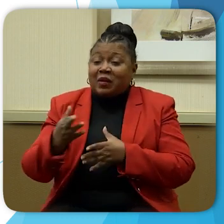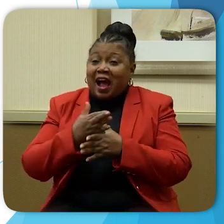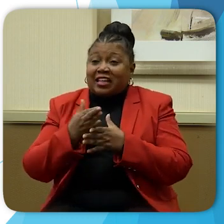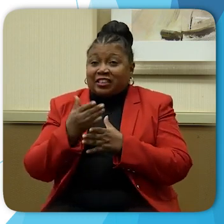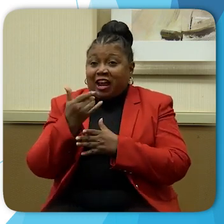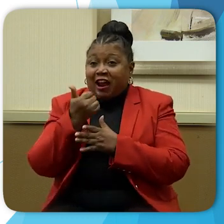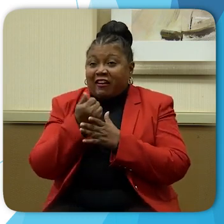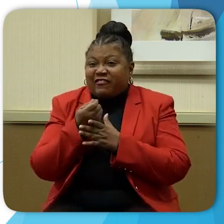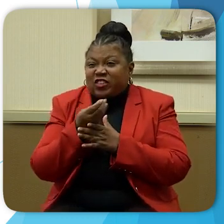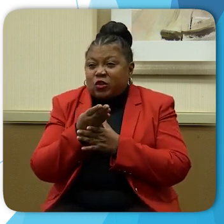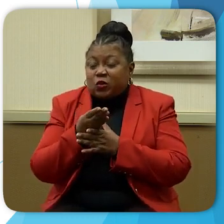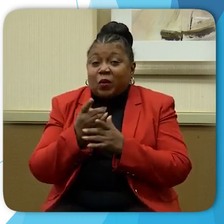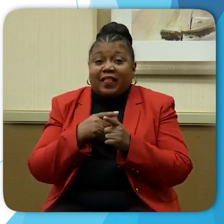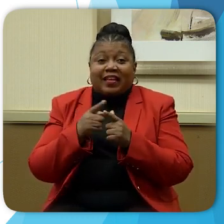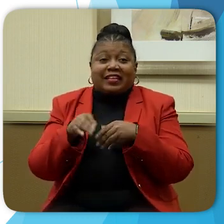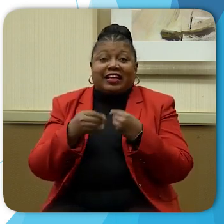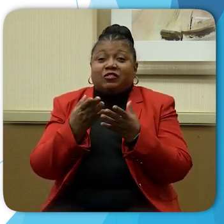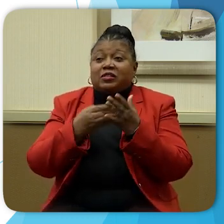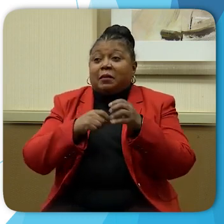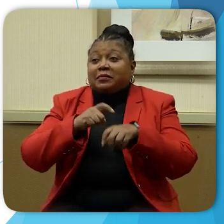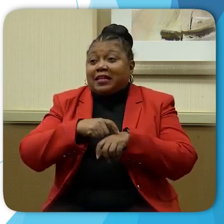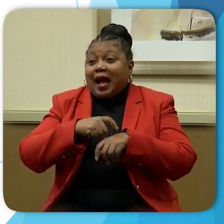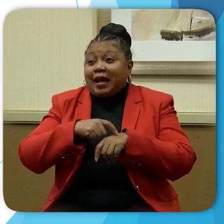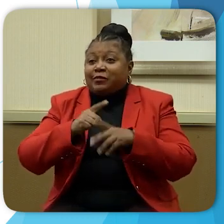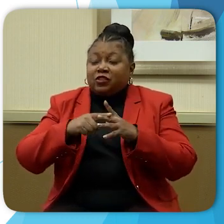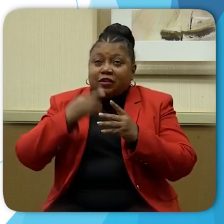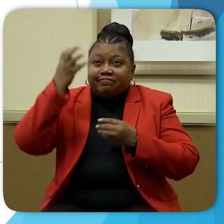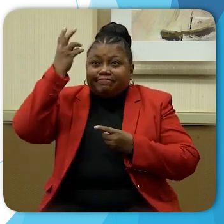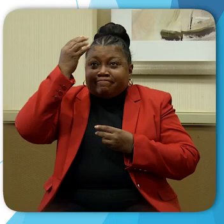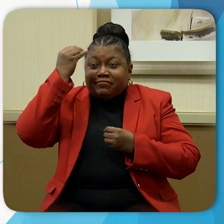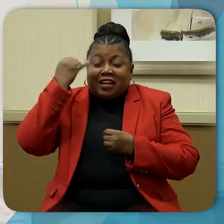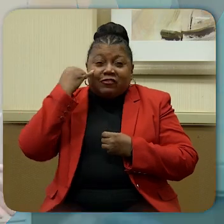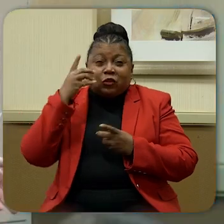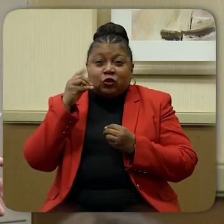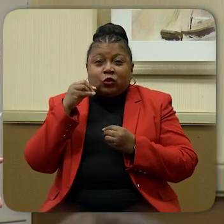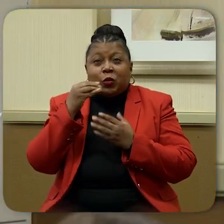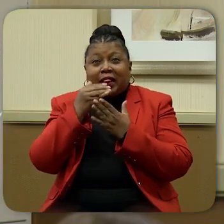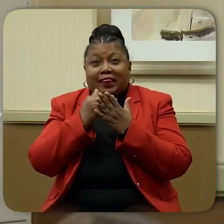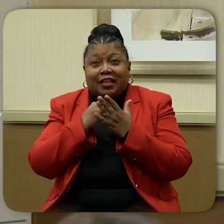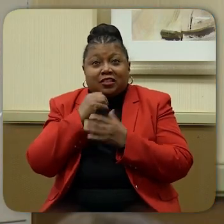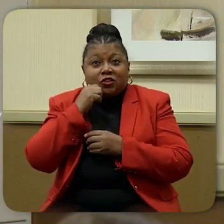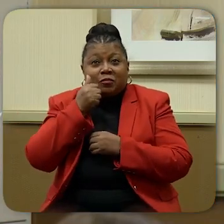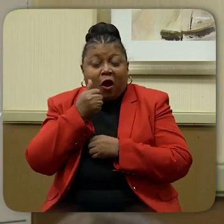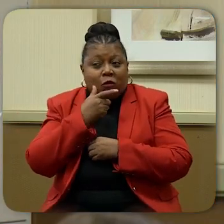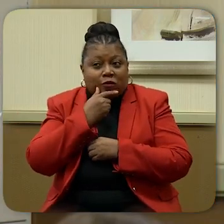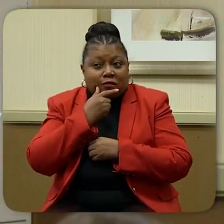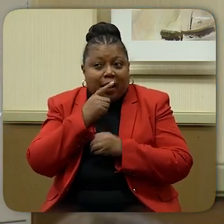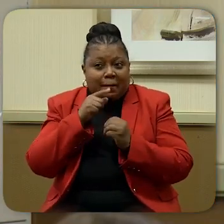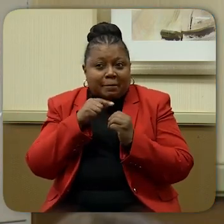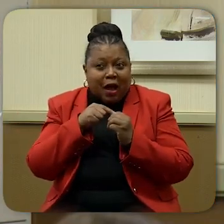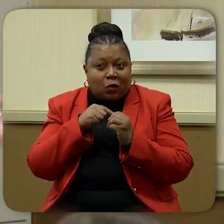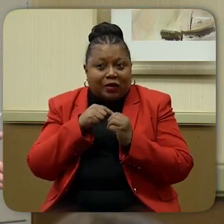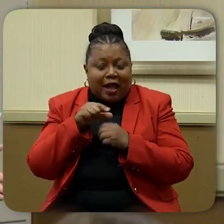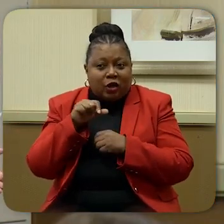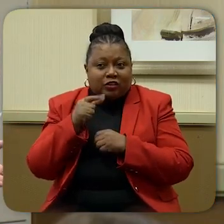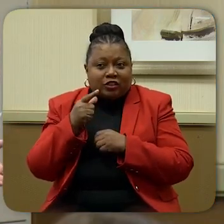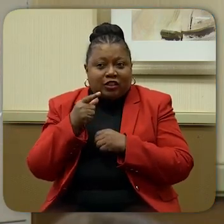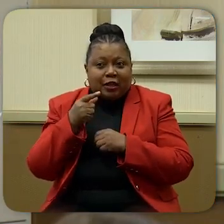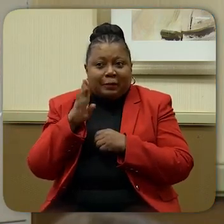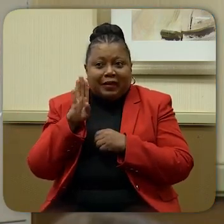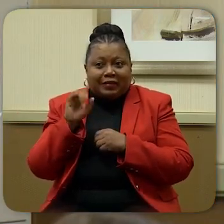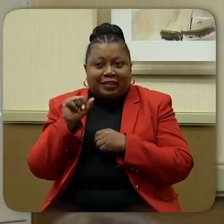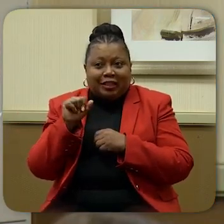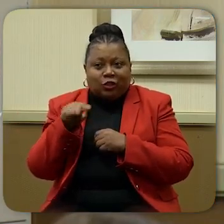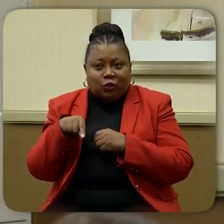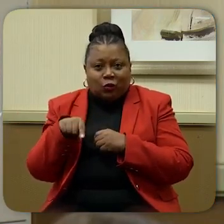couple frameworks and then give you some time to start thinking. If you are going to do a lesson tomorrow about LGBTQ